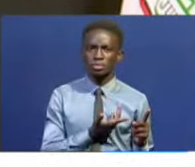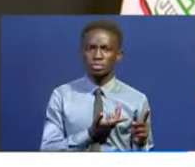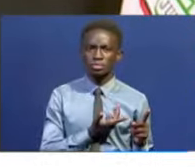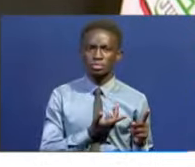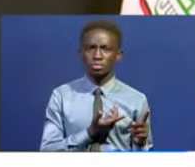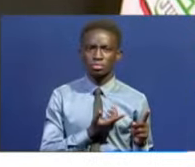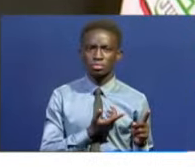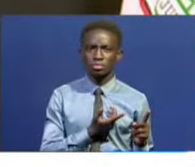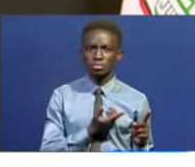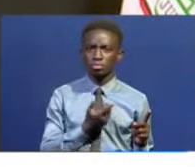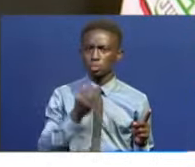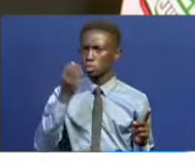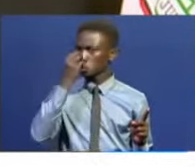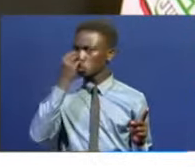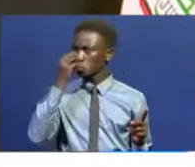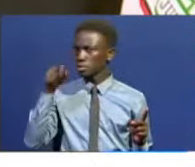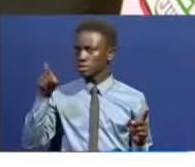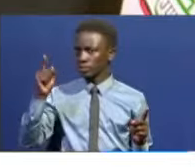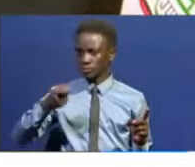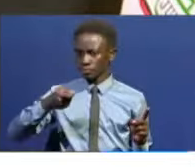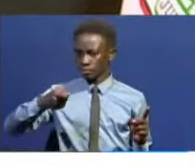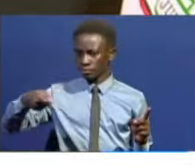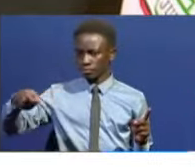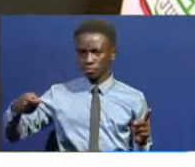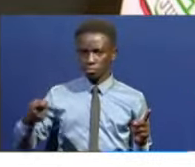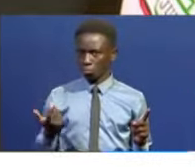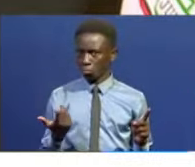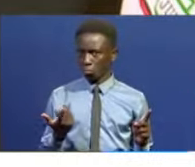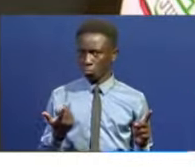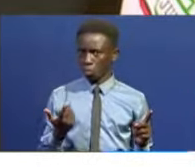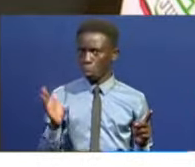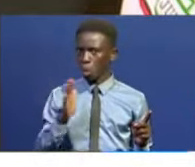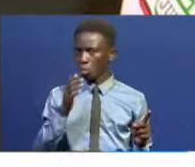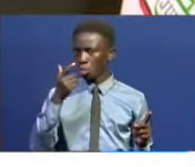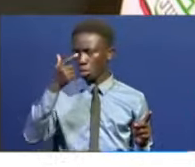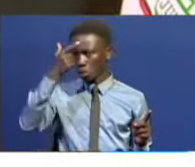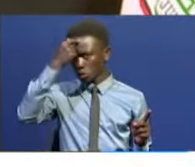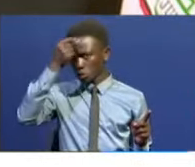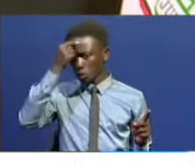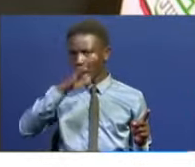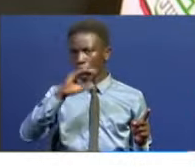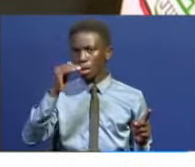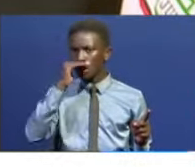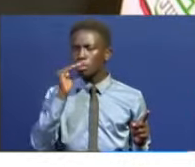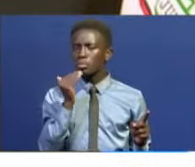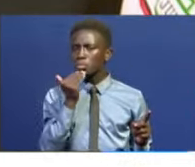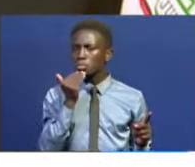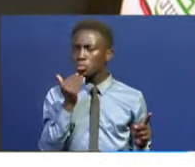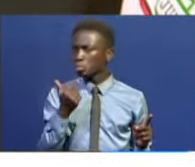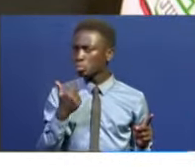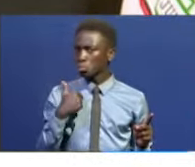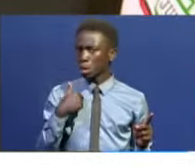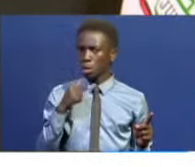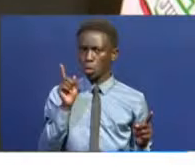what President William Ruto appended in signature to, with Musalia Mudavadi and Wetangula who will preside over my